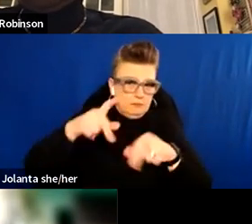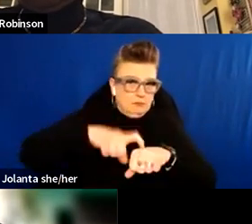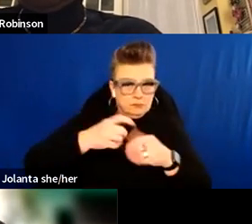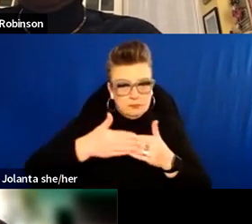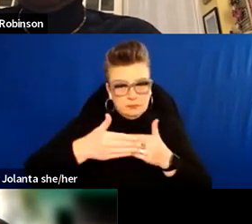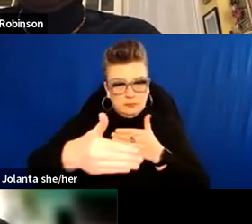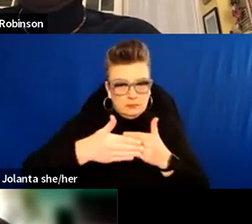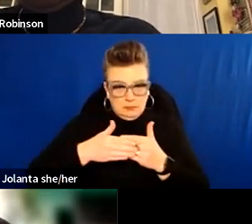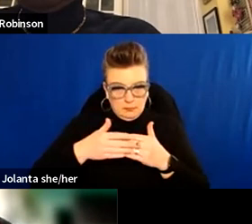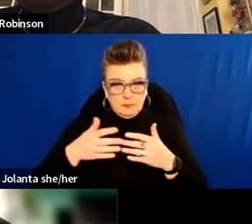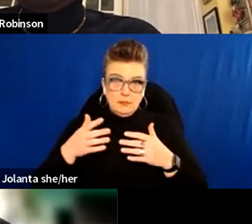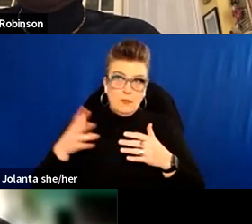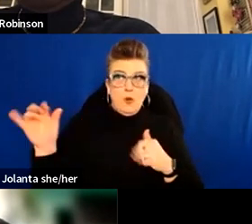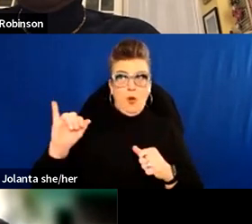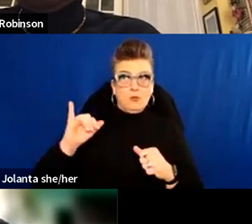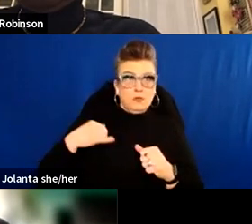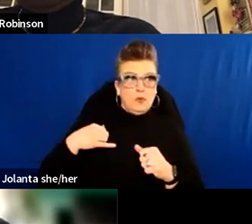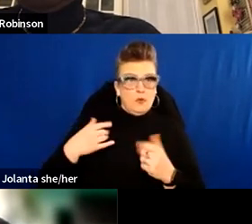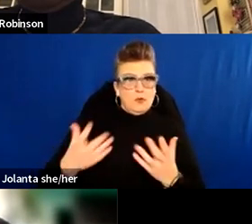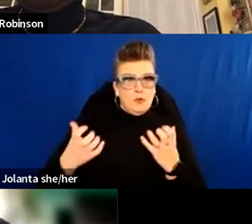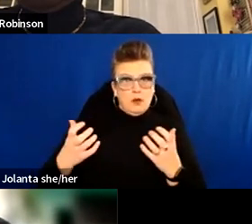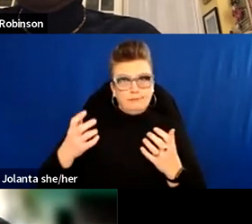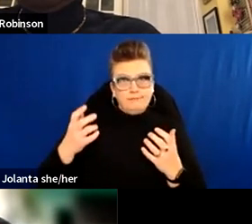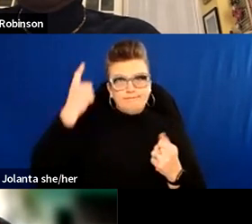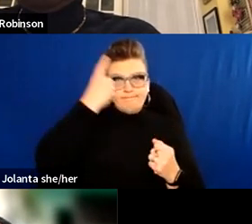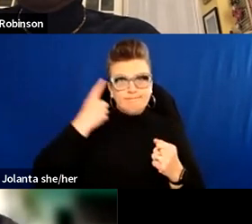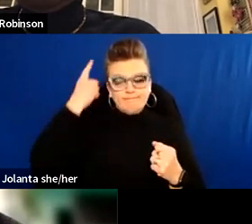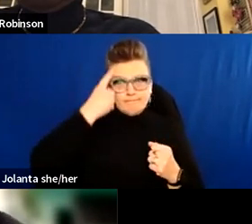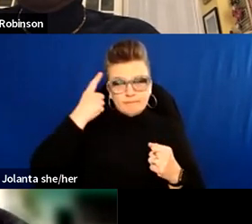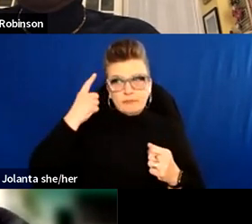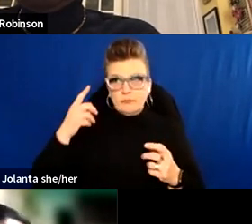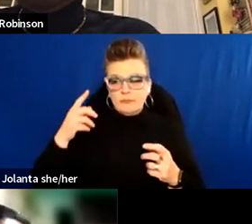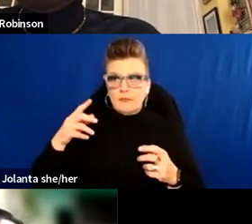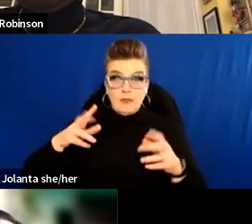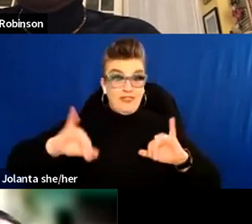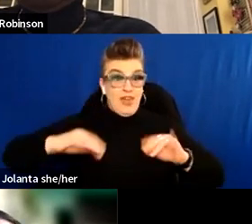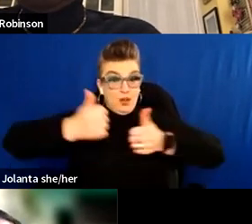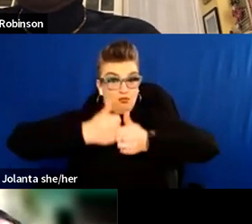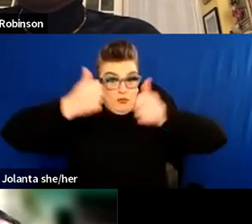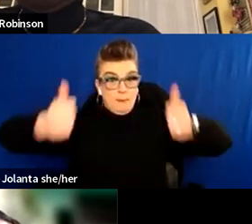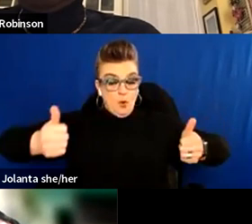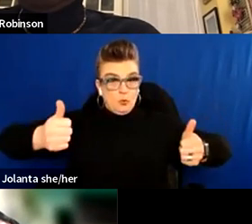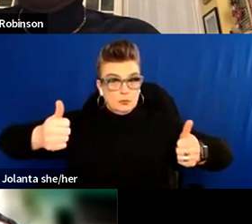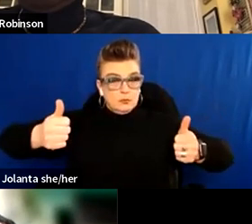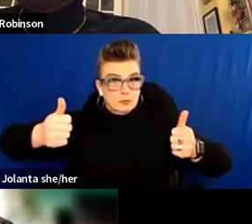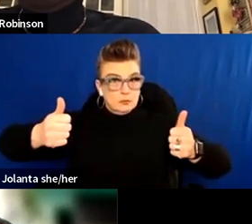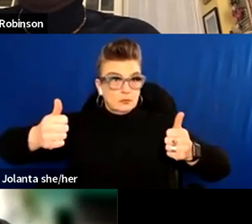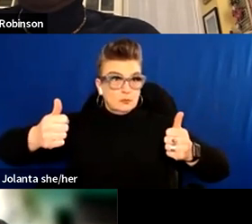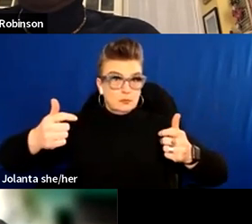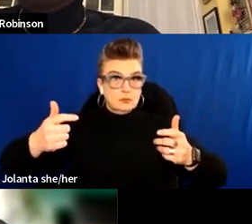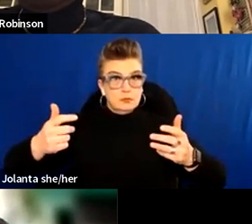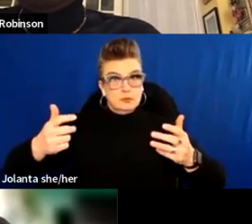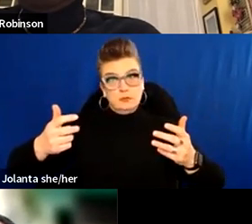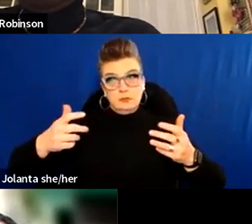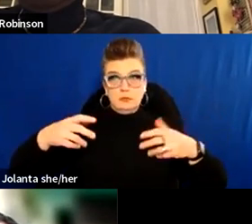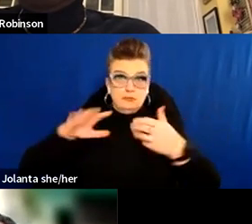and i would also like you to take into consideration um the remote uh way of giving